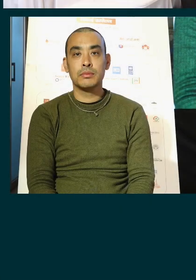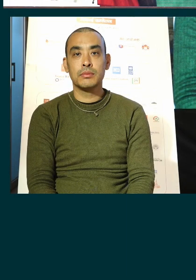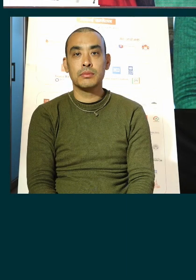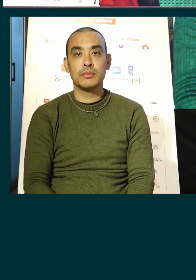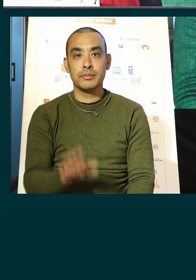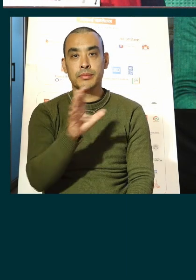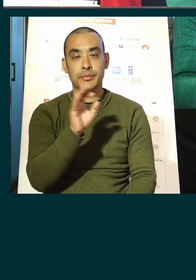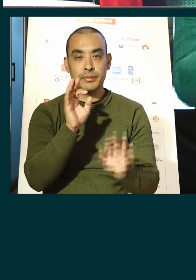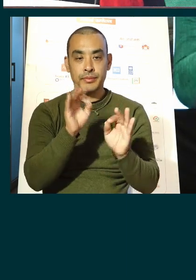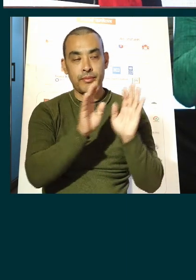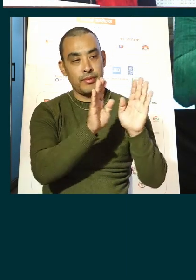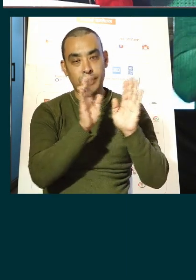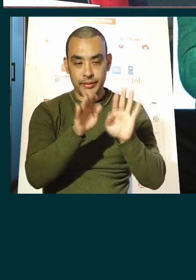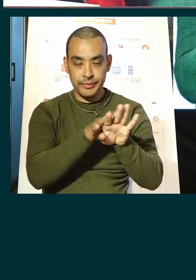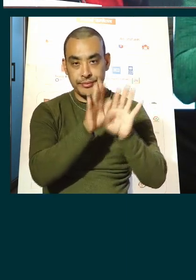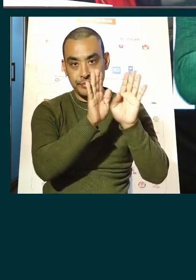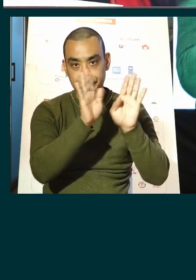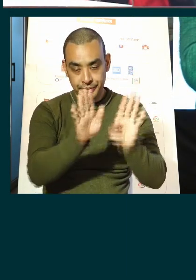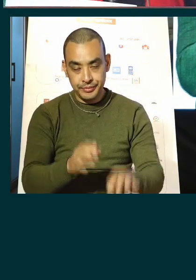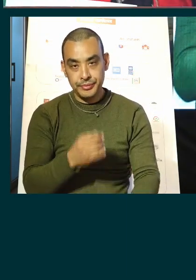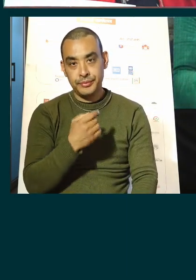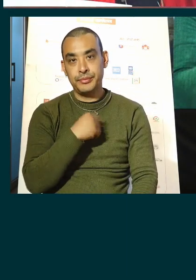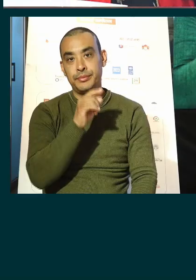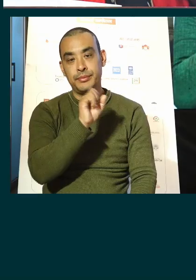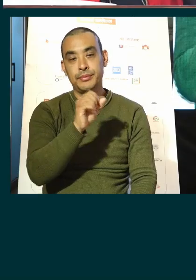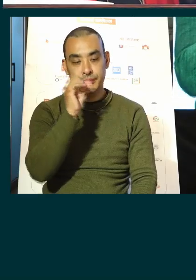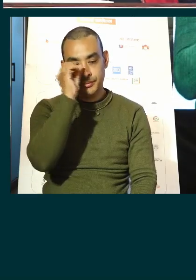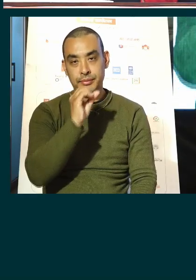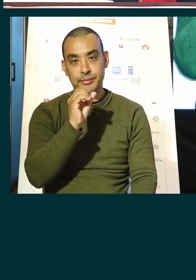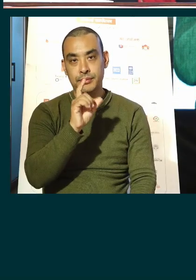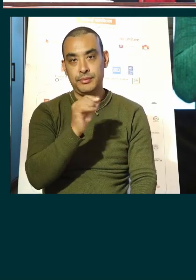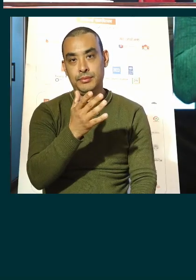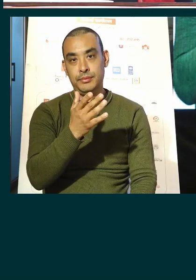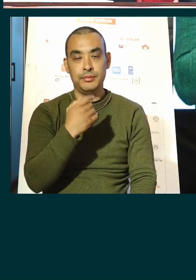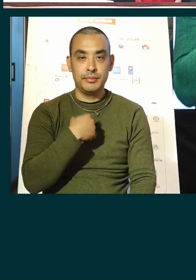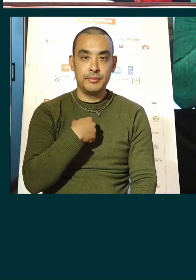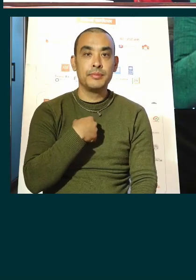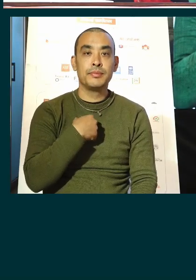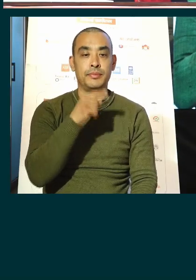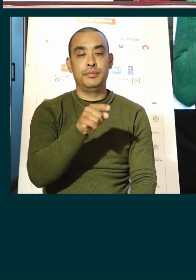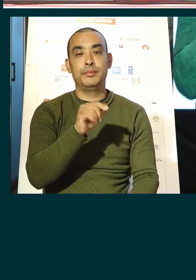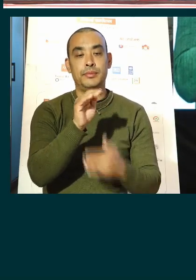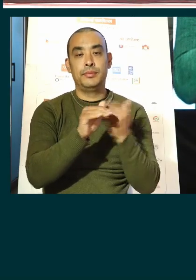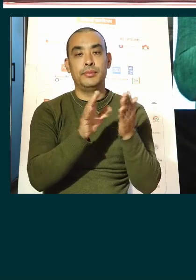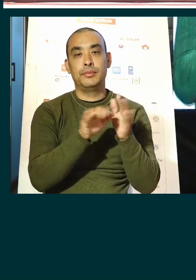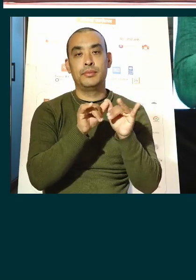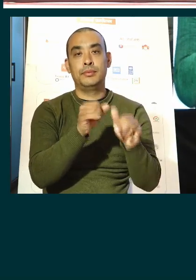Hello everyone, and thank you so much. I will not present again myself, also because I know that the time is not so